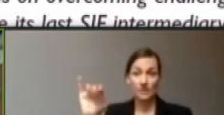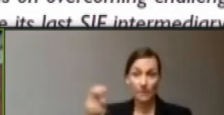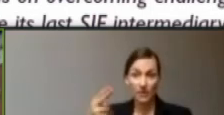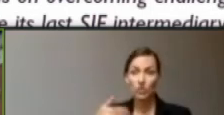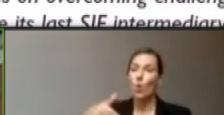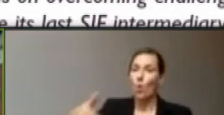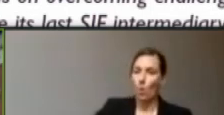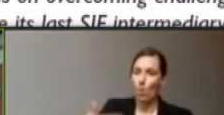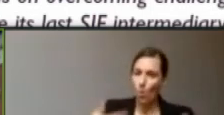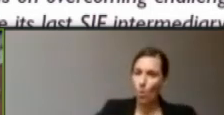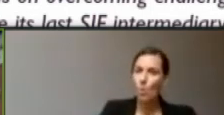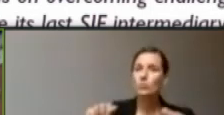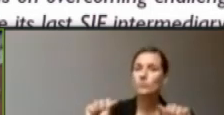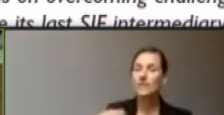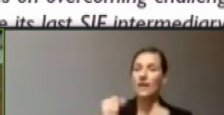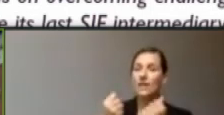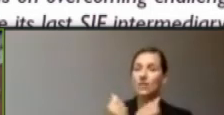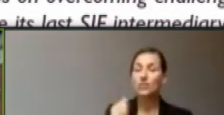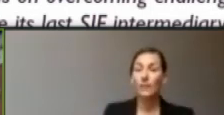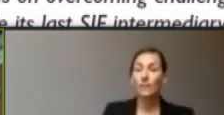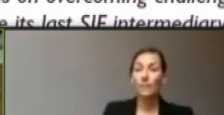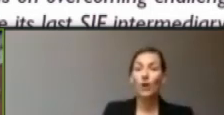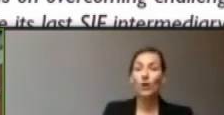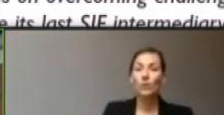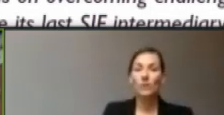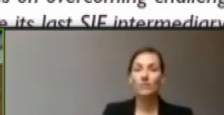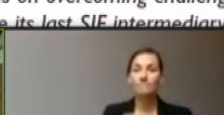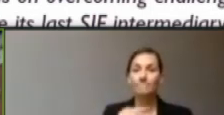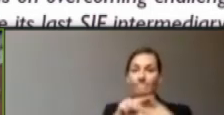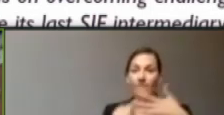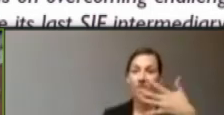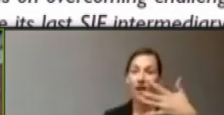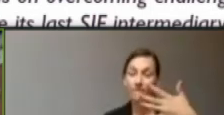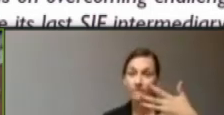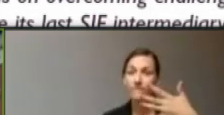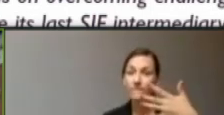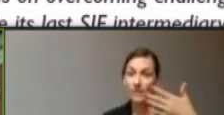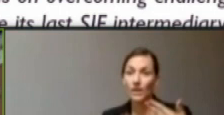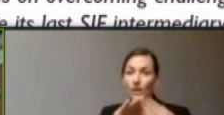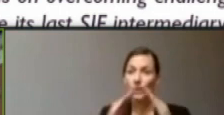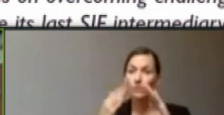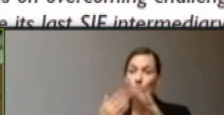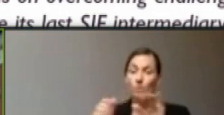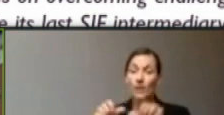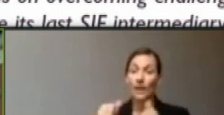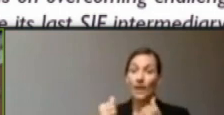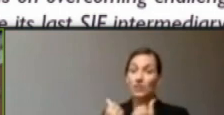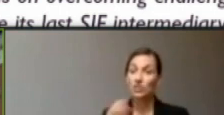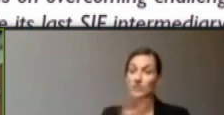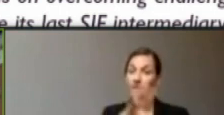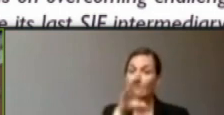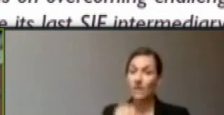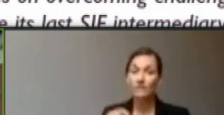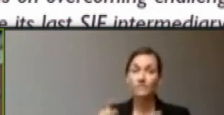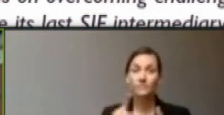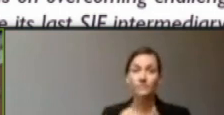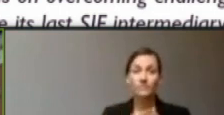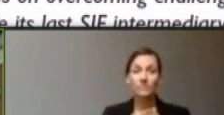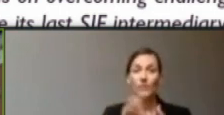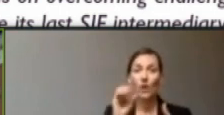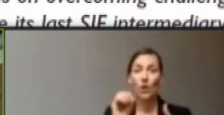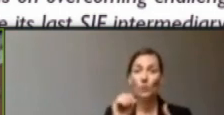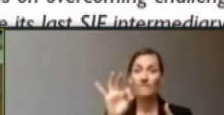they partner with, we've got 5 different community agencies involved in this project: Oakland Family